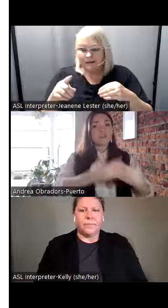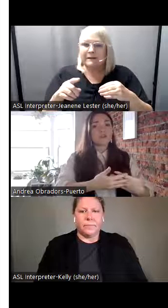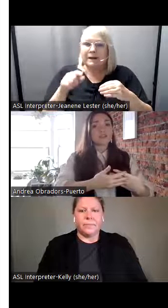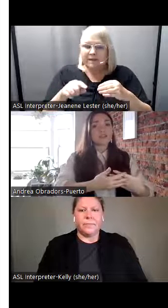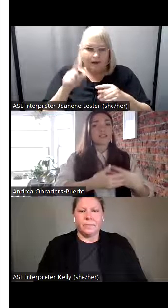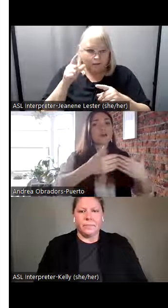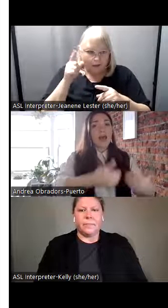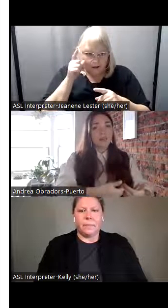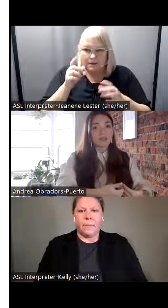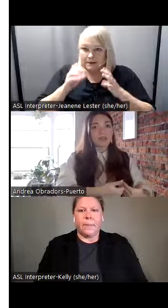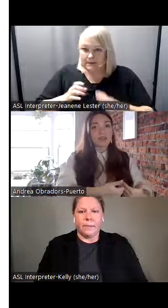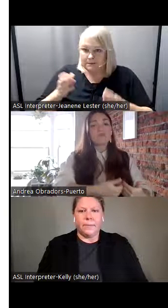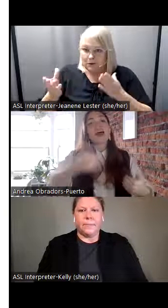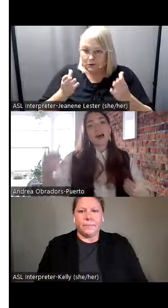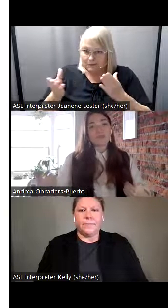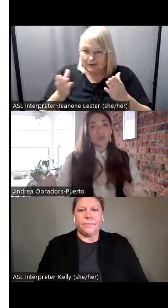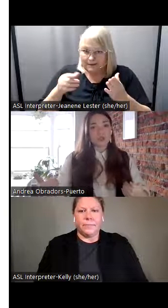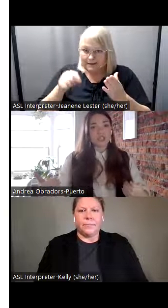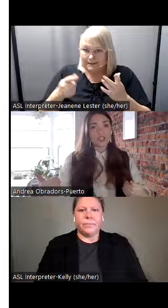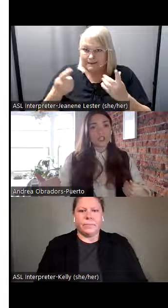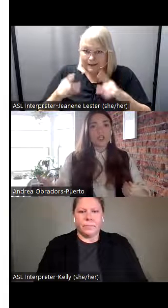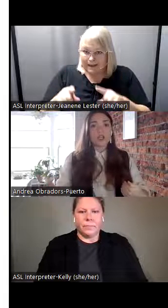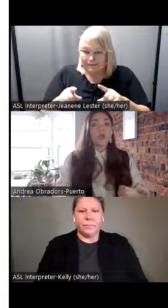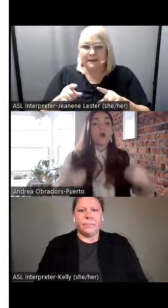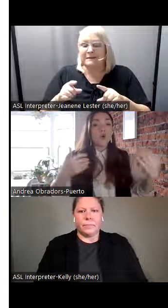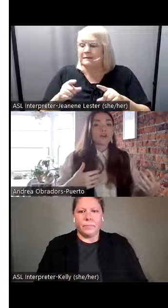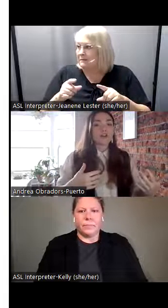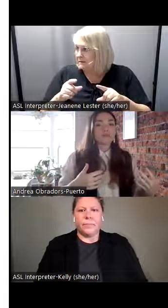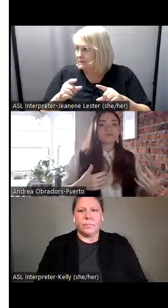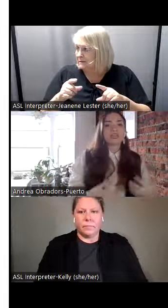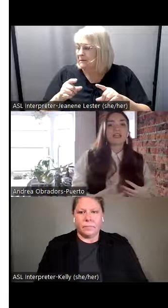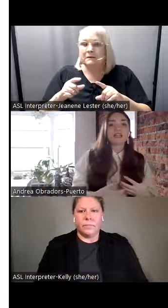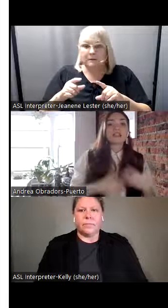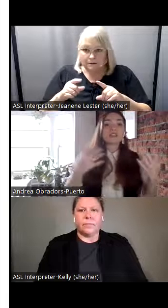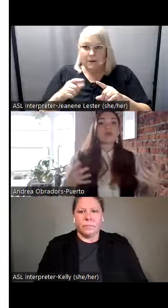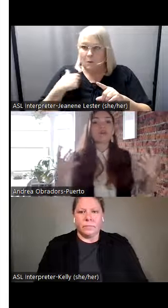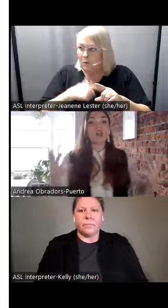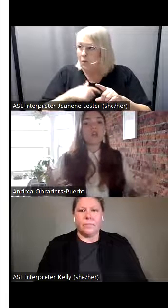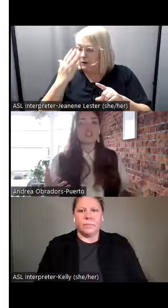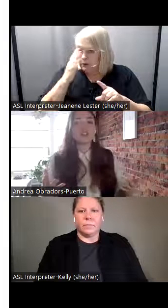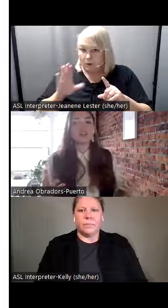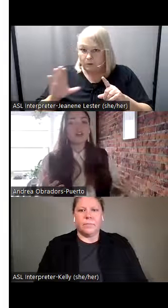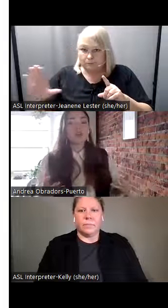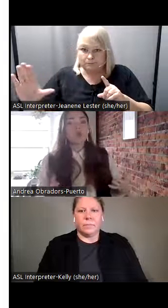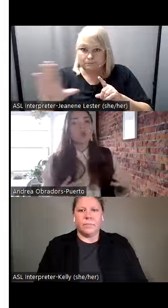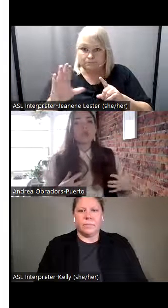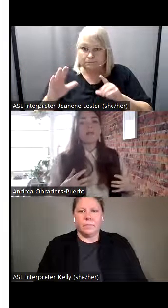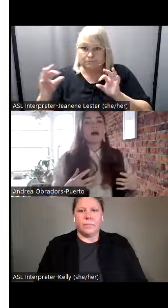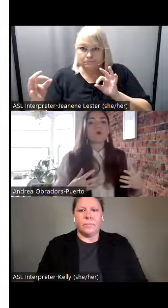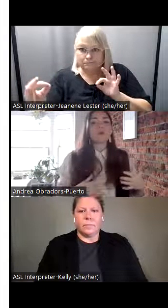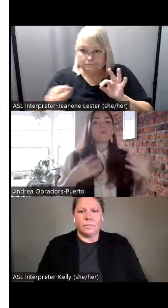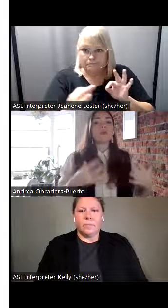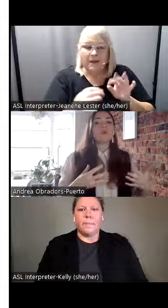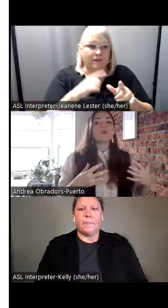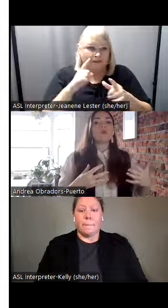customer service is what happened after purchase. However, in service dominant logic, we think